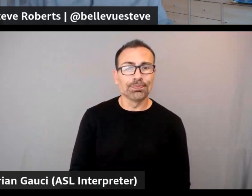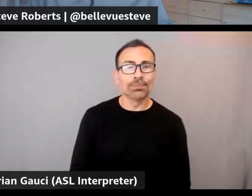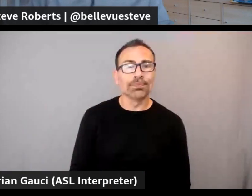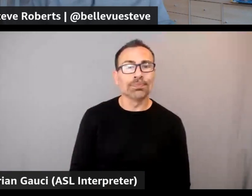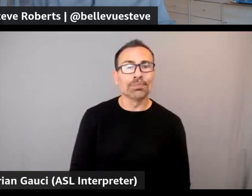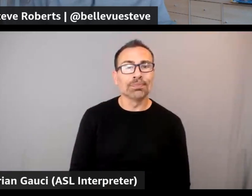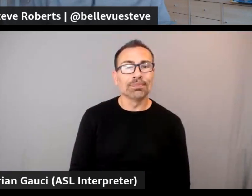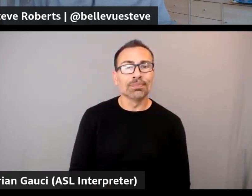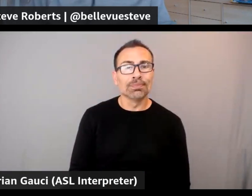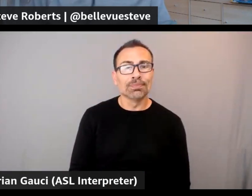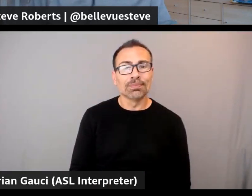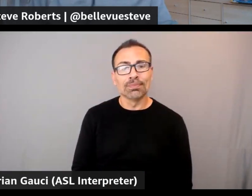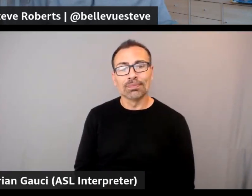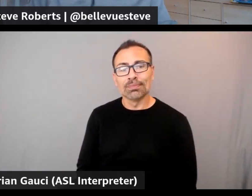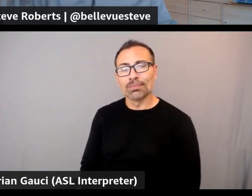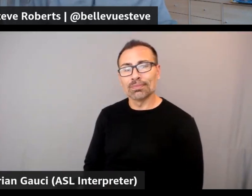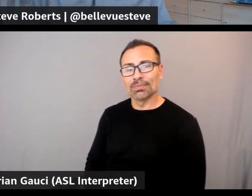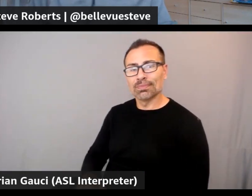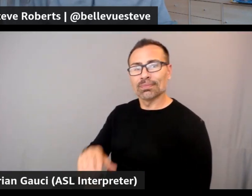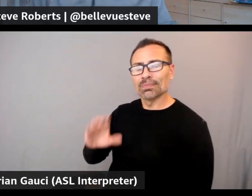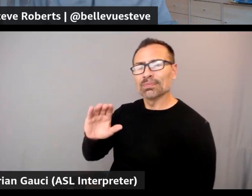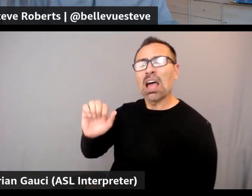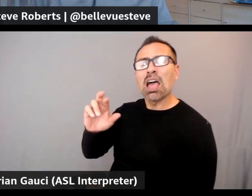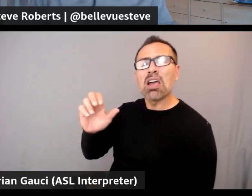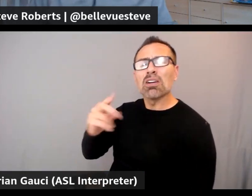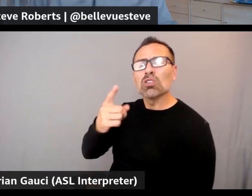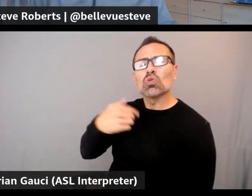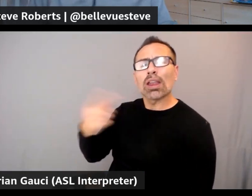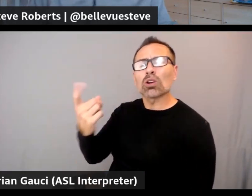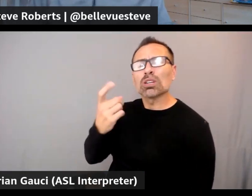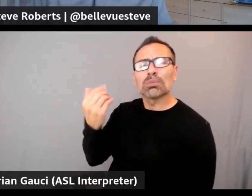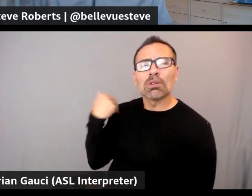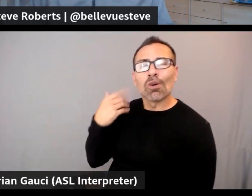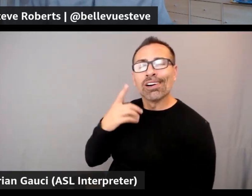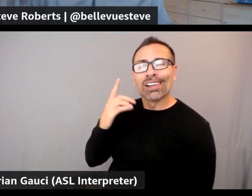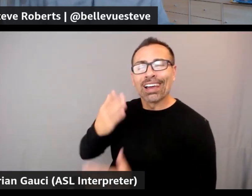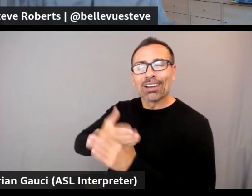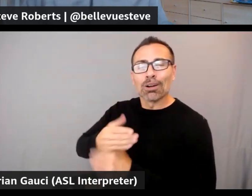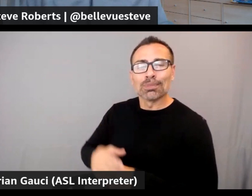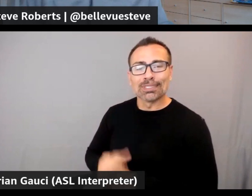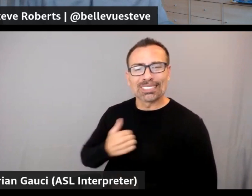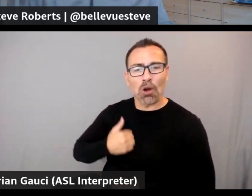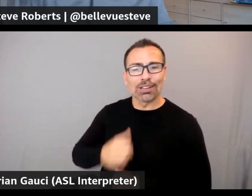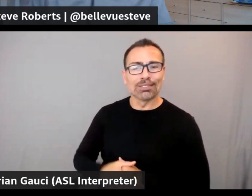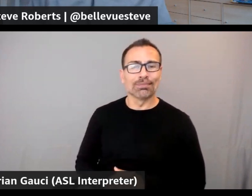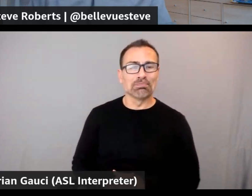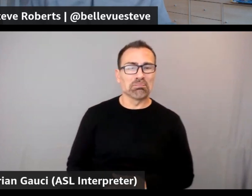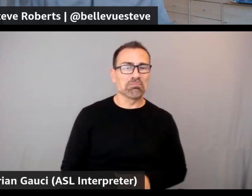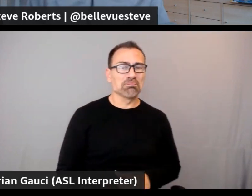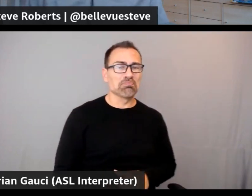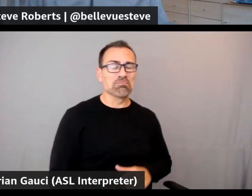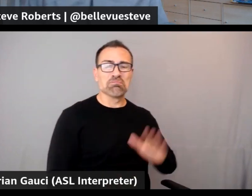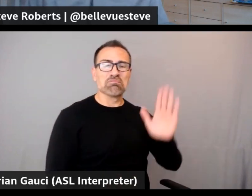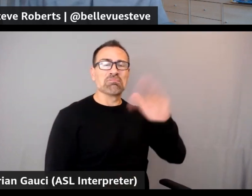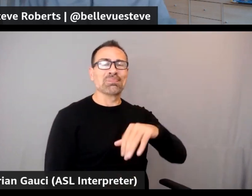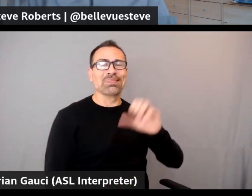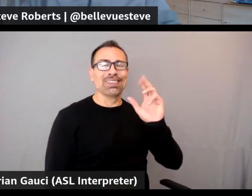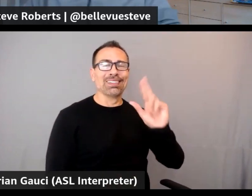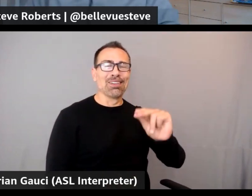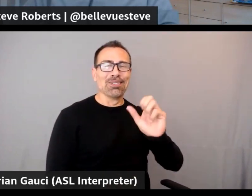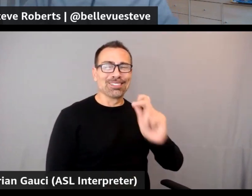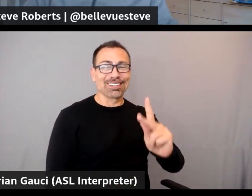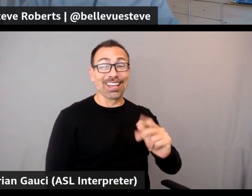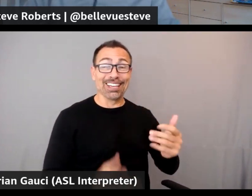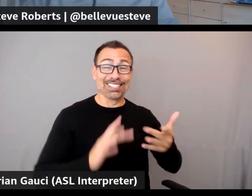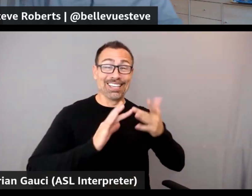Aaron, you're gonna ask a question before I spoke over you. My apologies. No, it's okay. It's the internet latency. It's been happening all